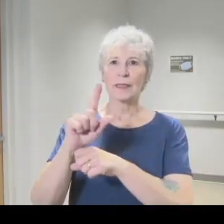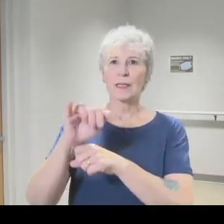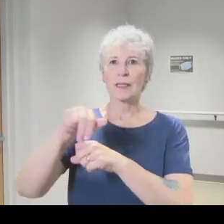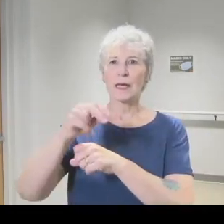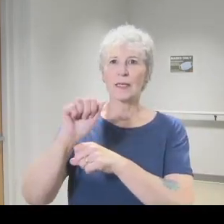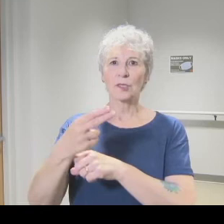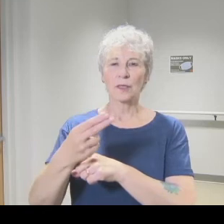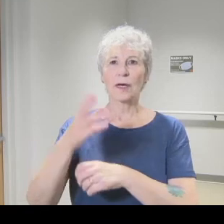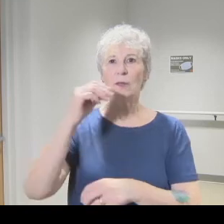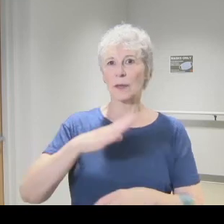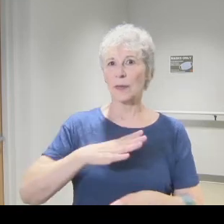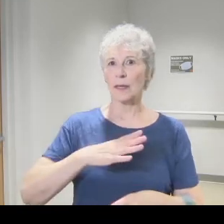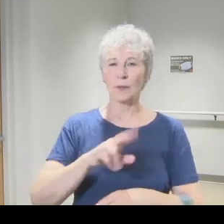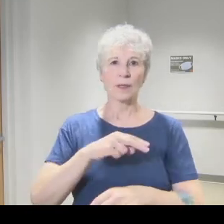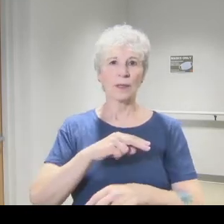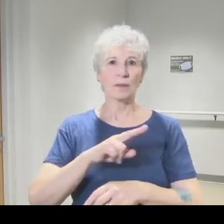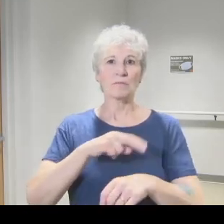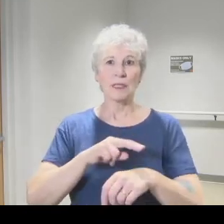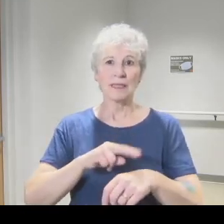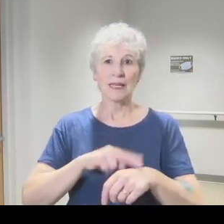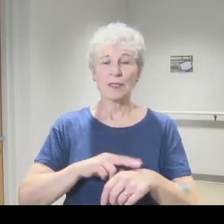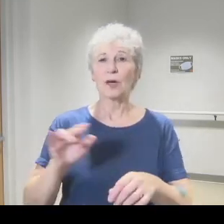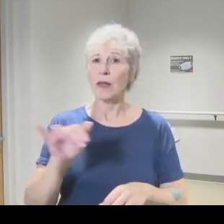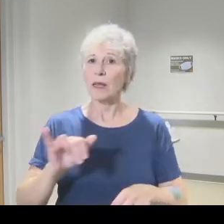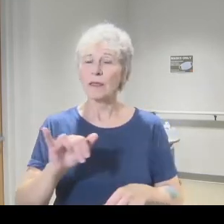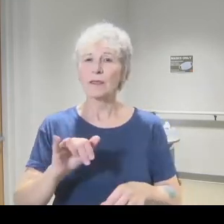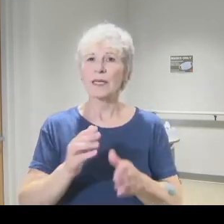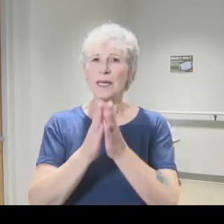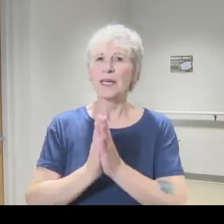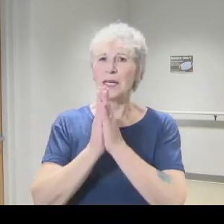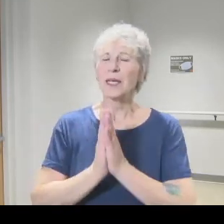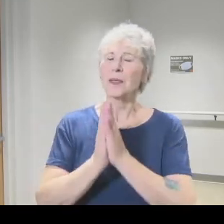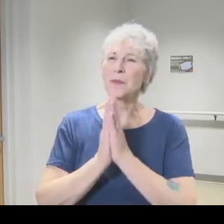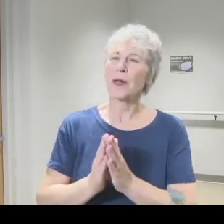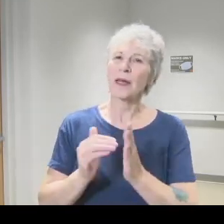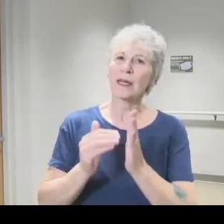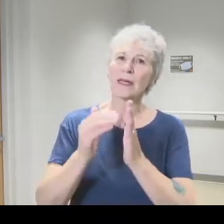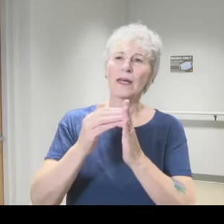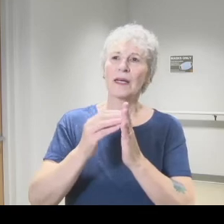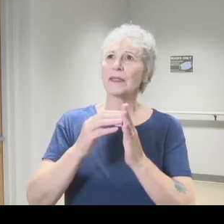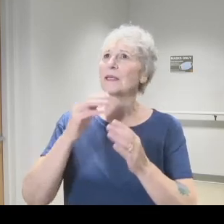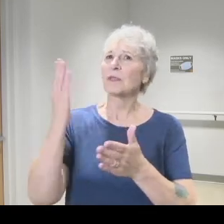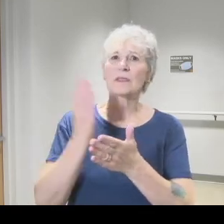a man with a nature like ours, and he prayed fervently that it might not rain, and for 3 years and 6 months it did not rain